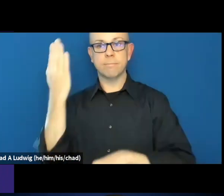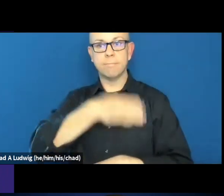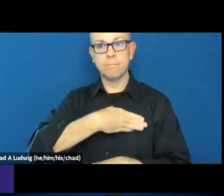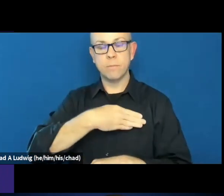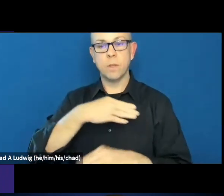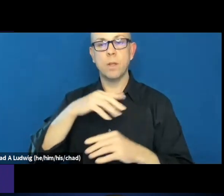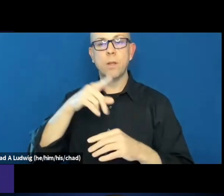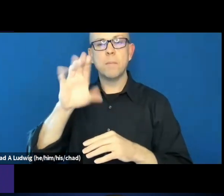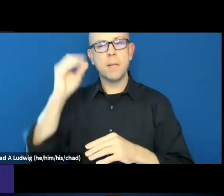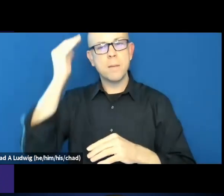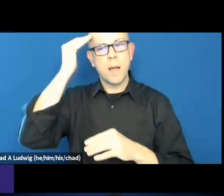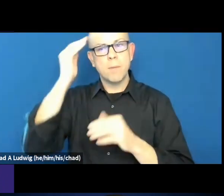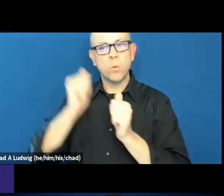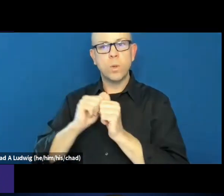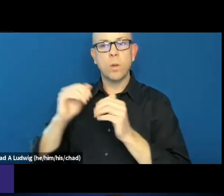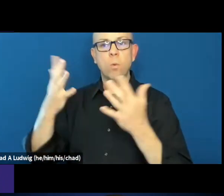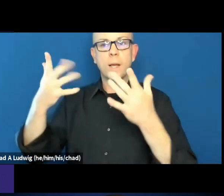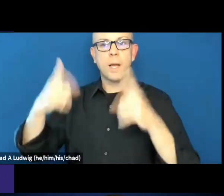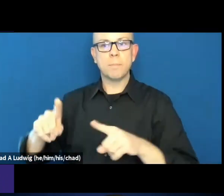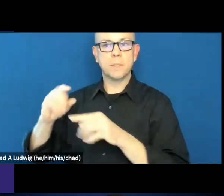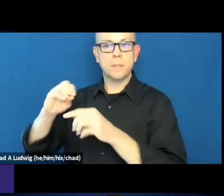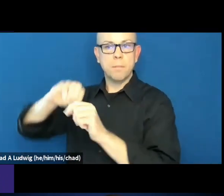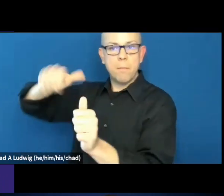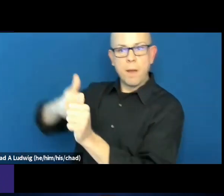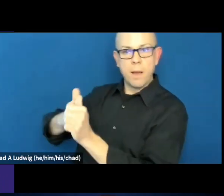If you don't have